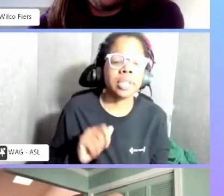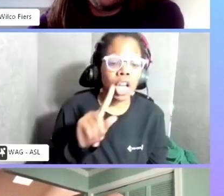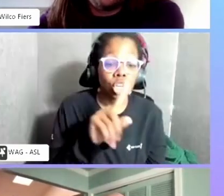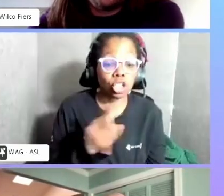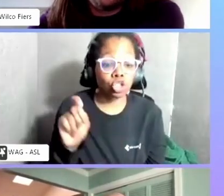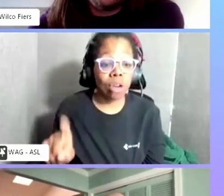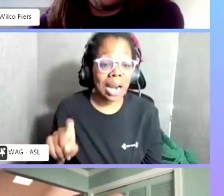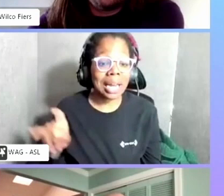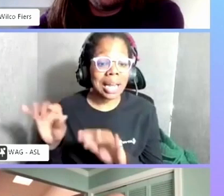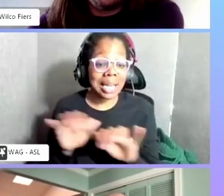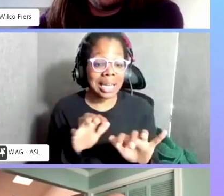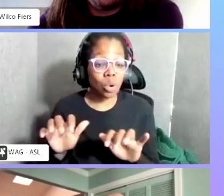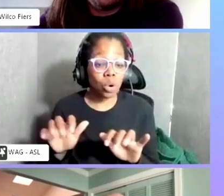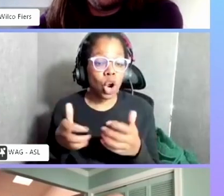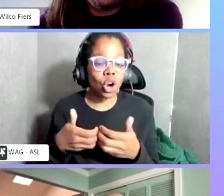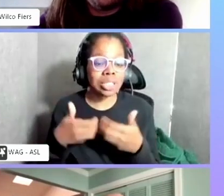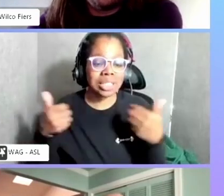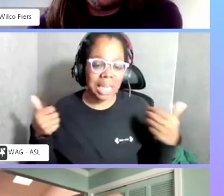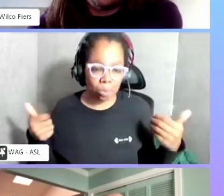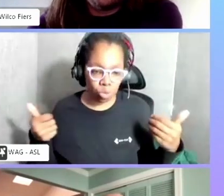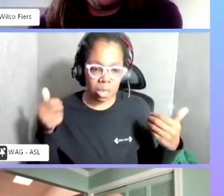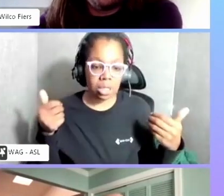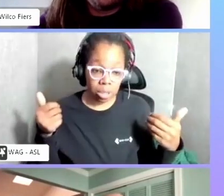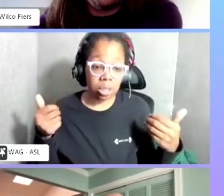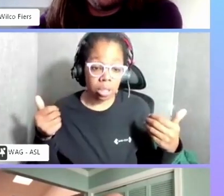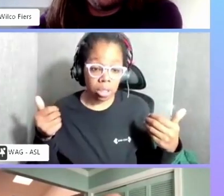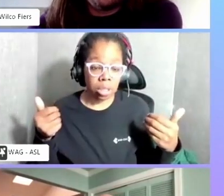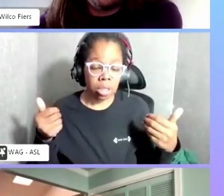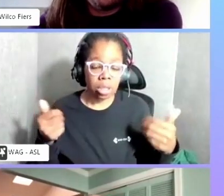and keyboard are 2 separate concepts.